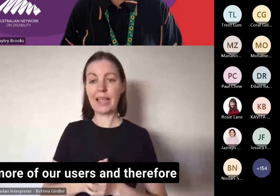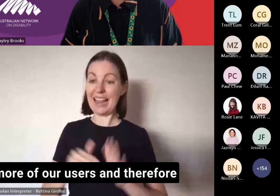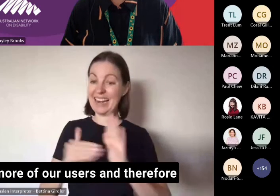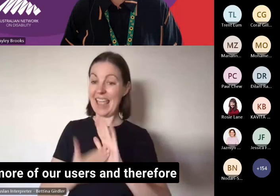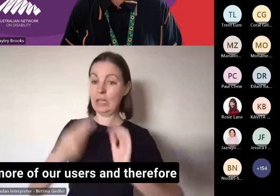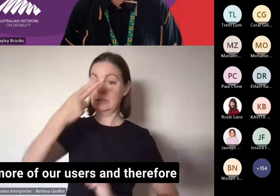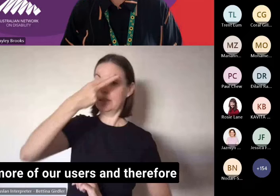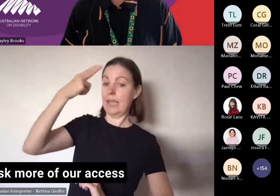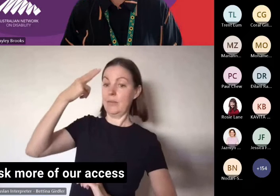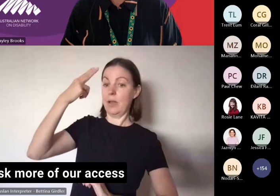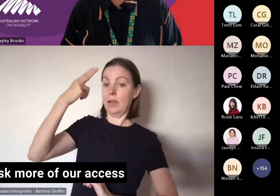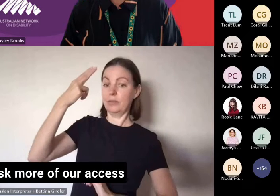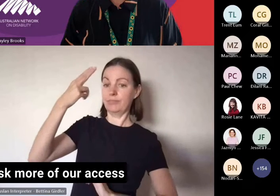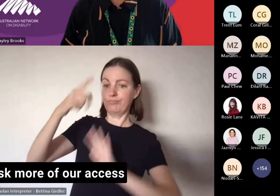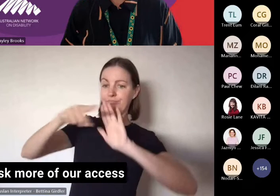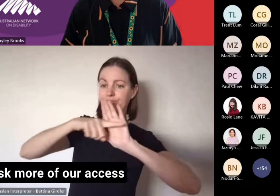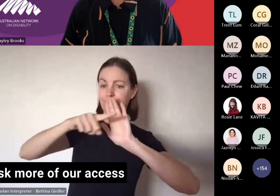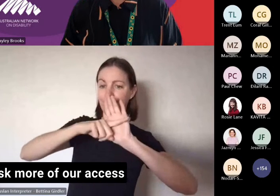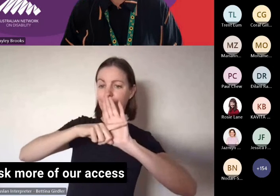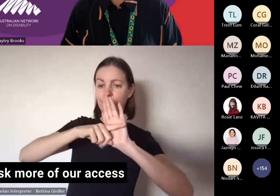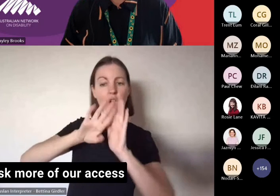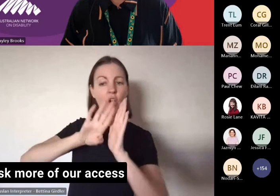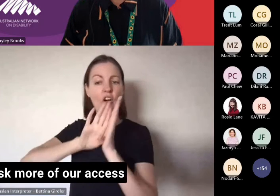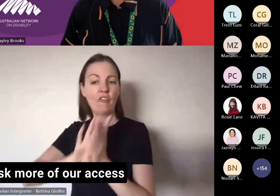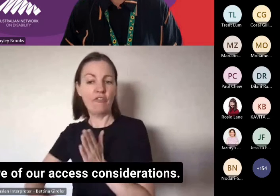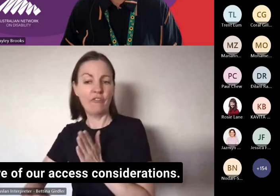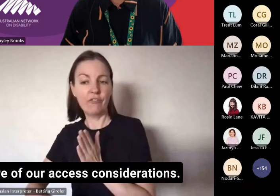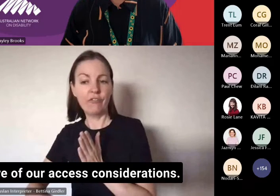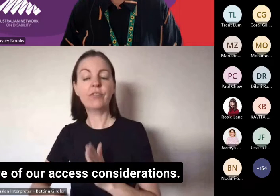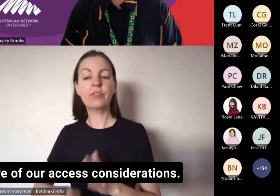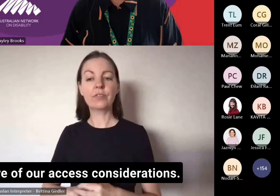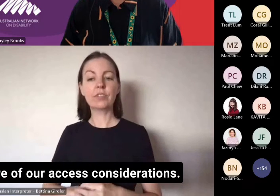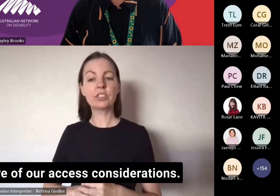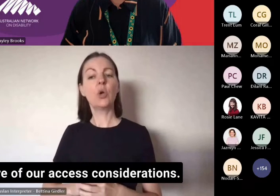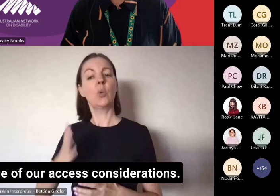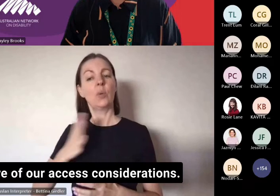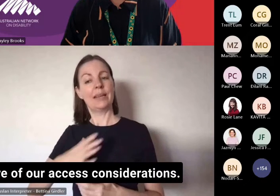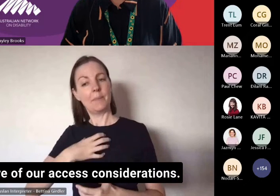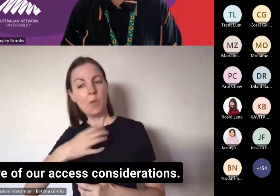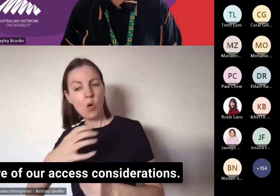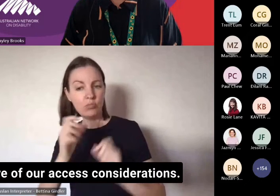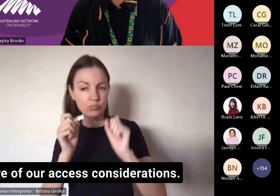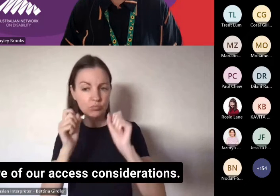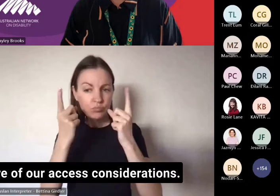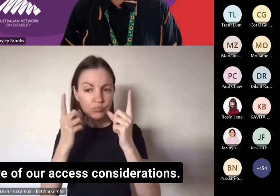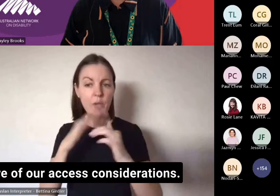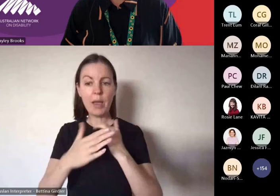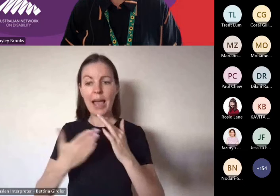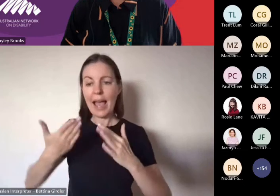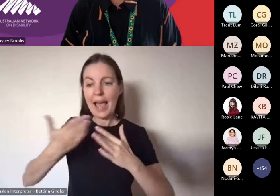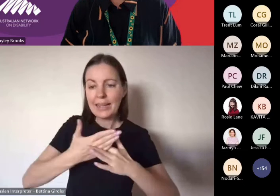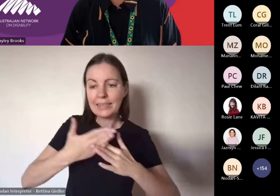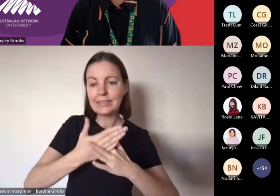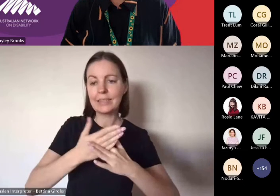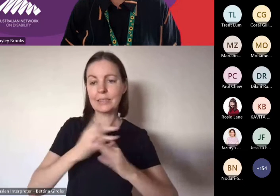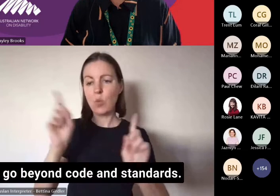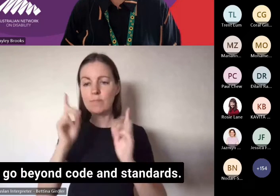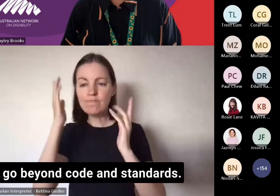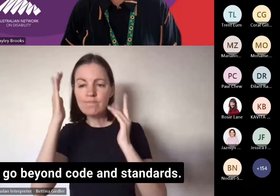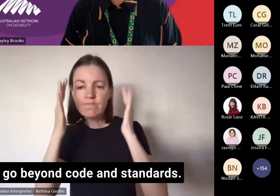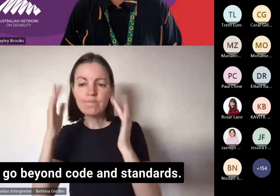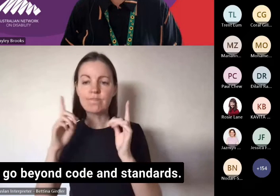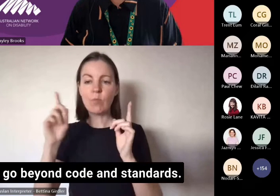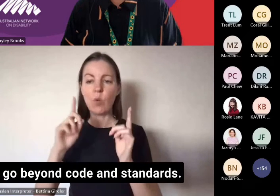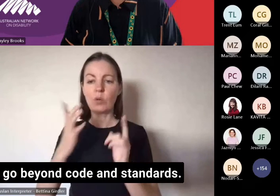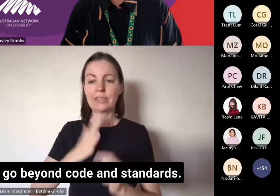users, and therefore we need to ask more of our access standards and ask more of our access considerations.